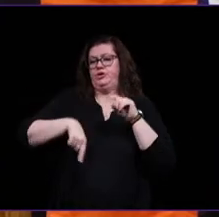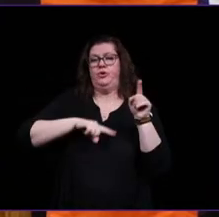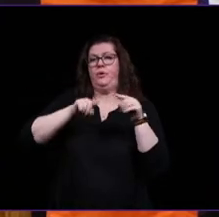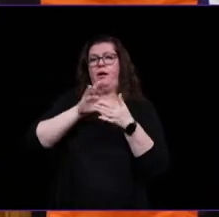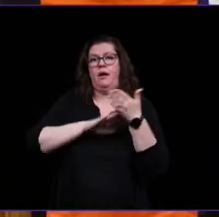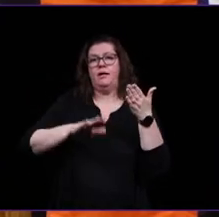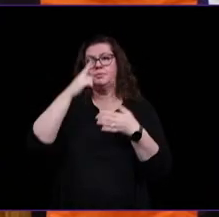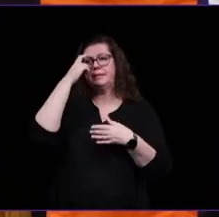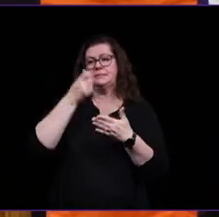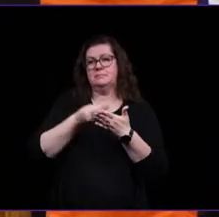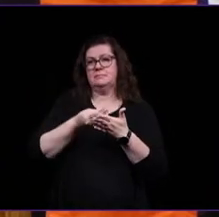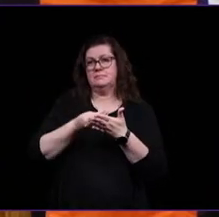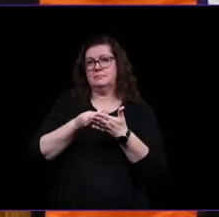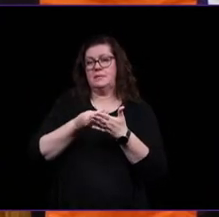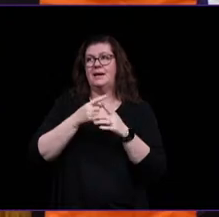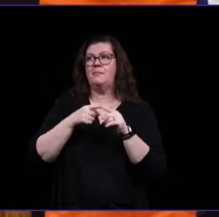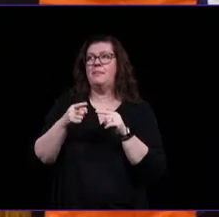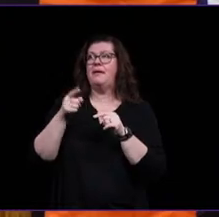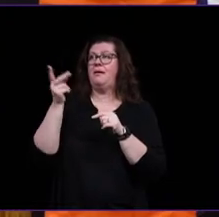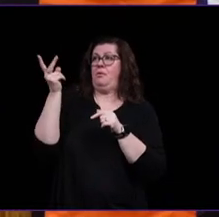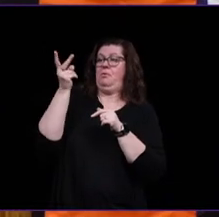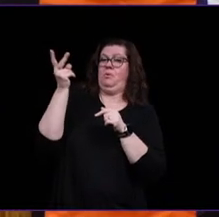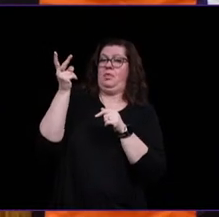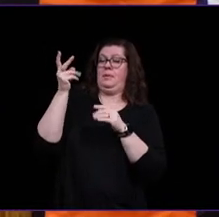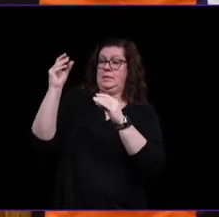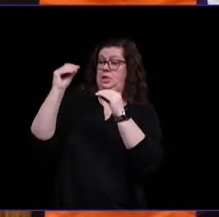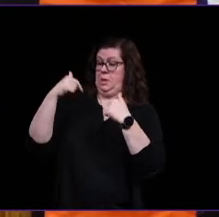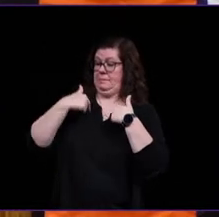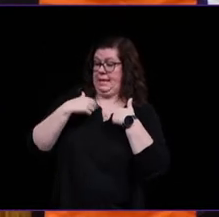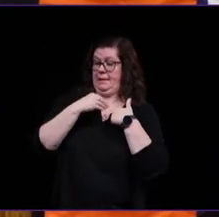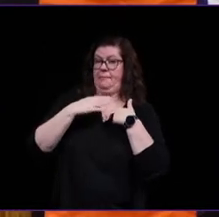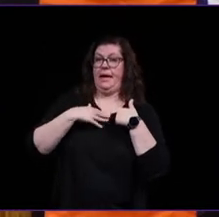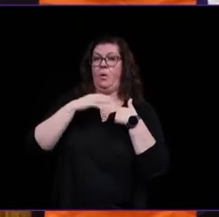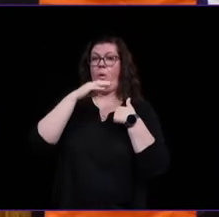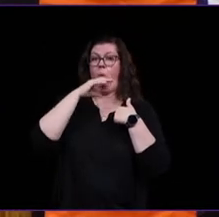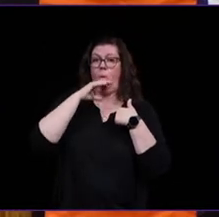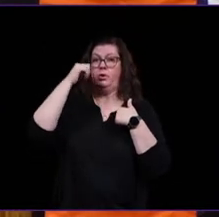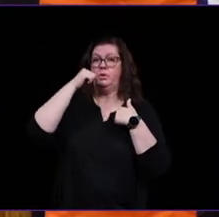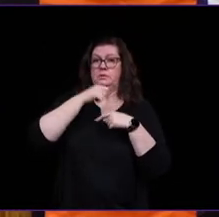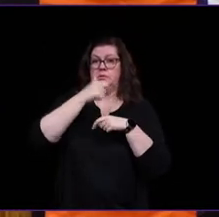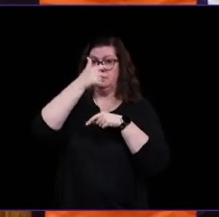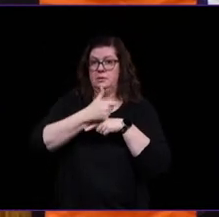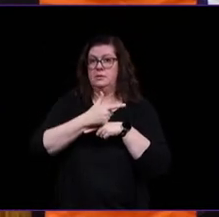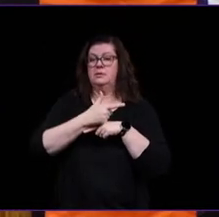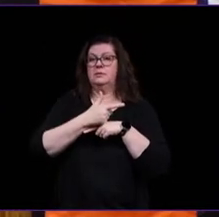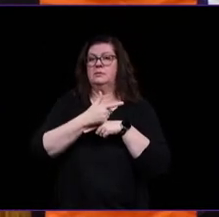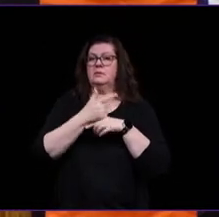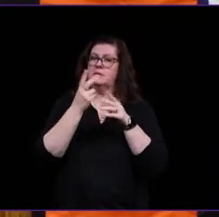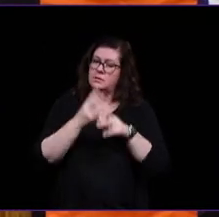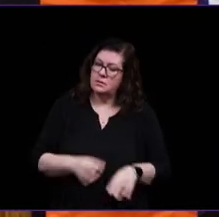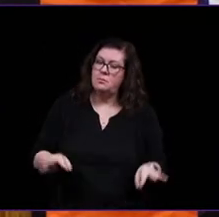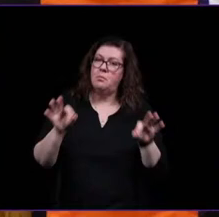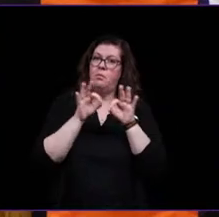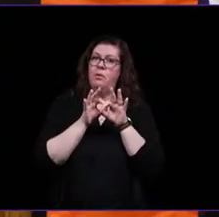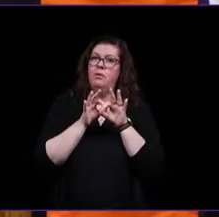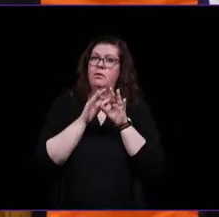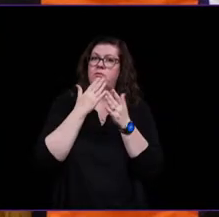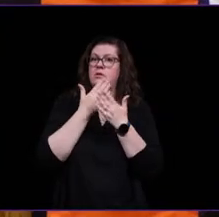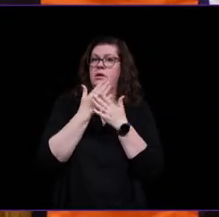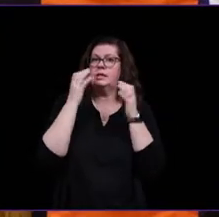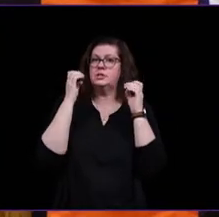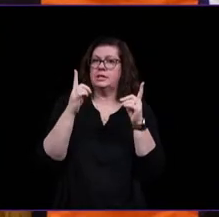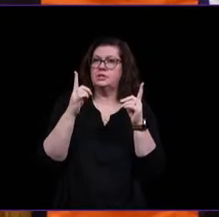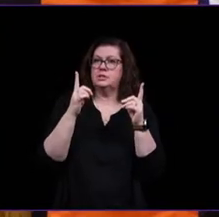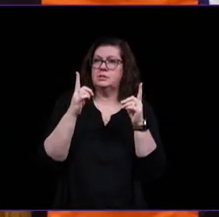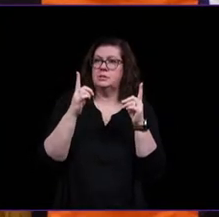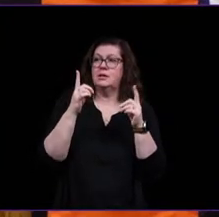constraints, but they did instill in me and my three older siblings the value of a quality education. They urged